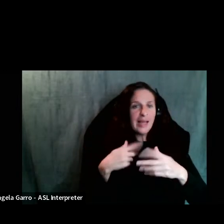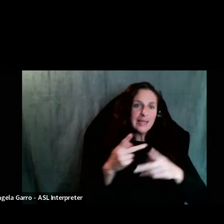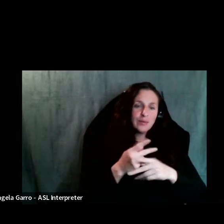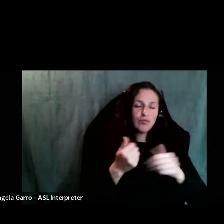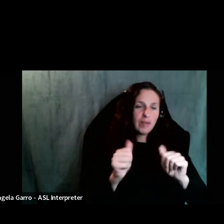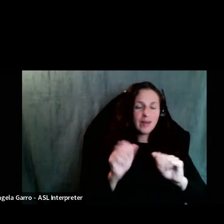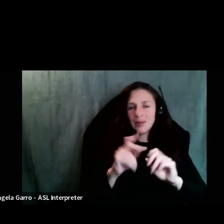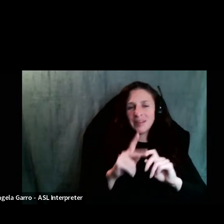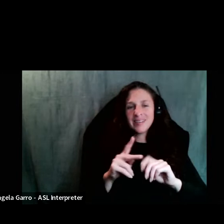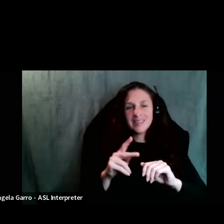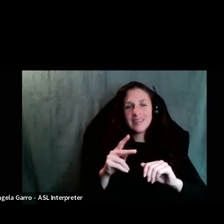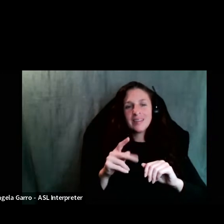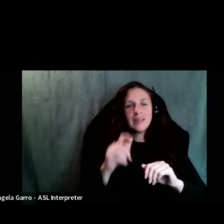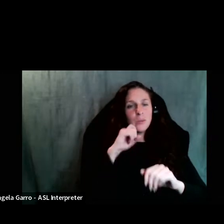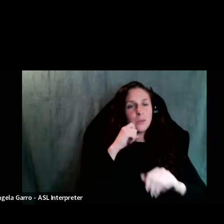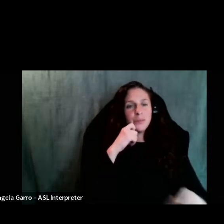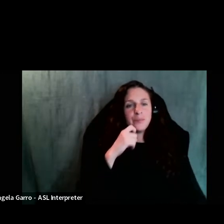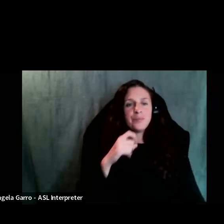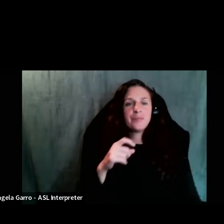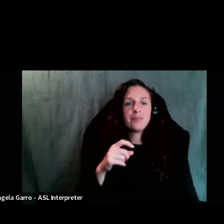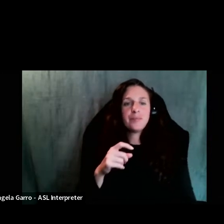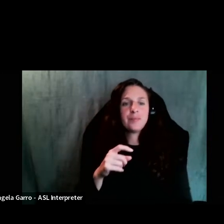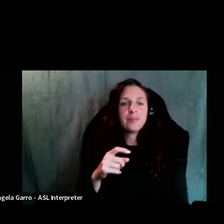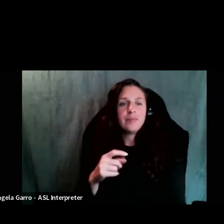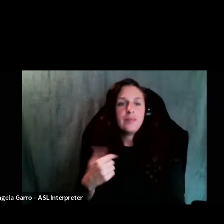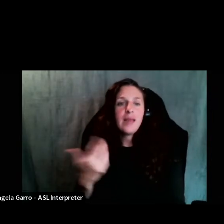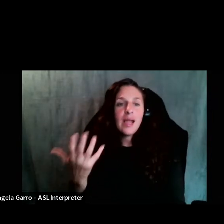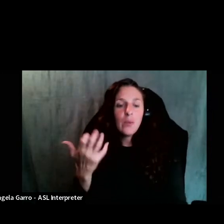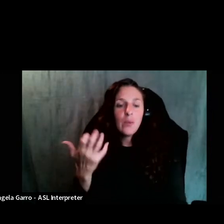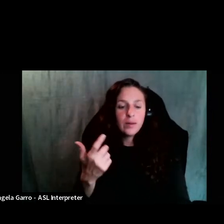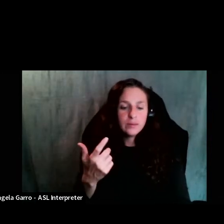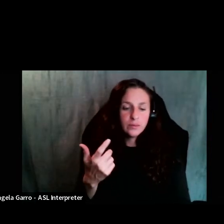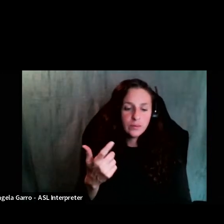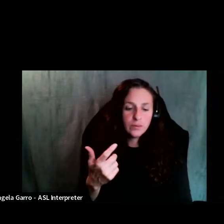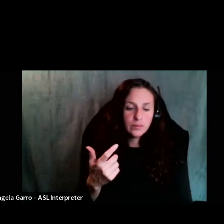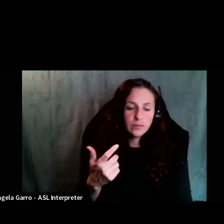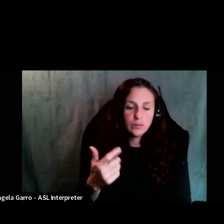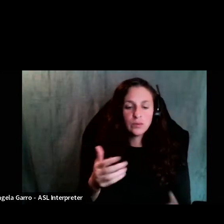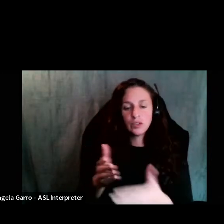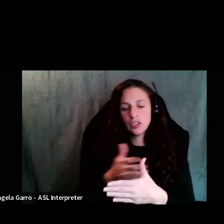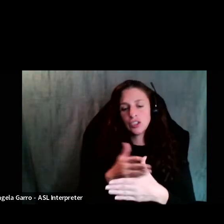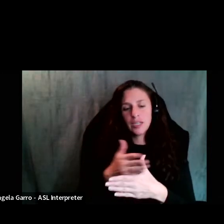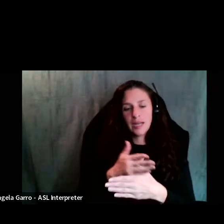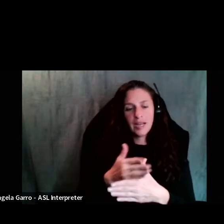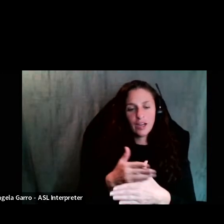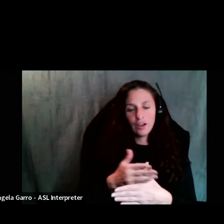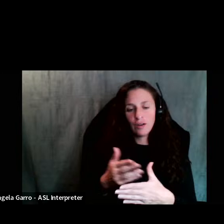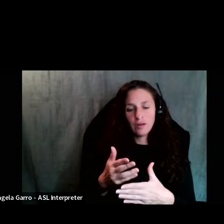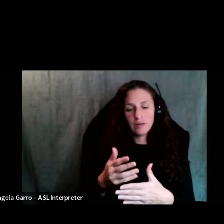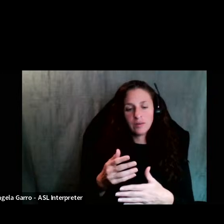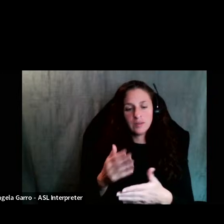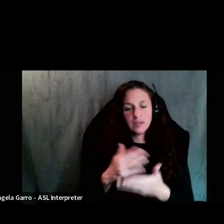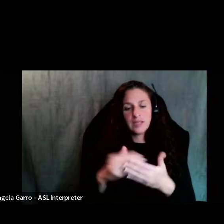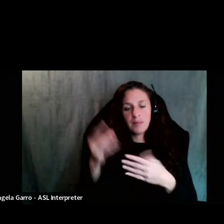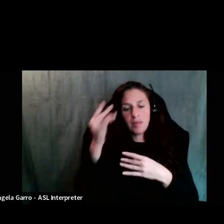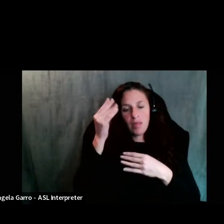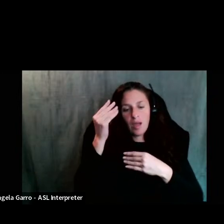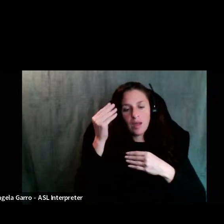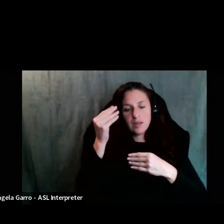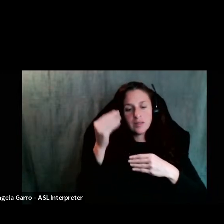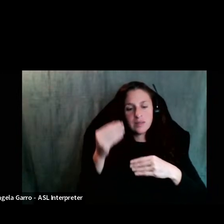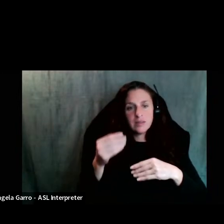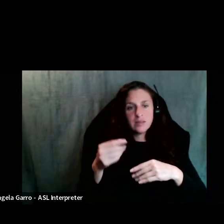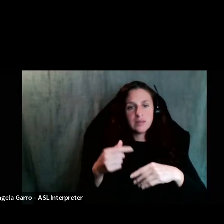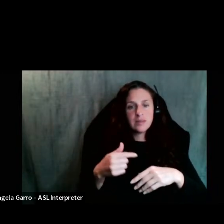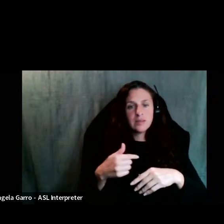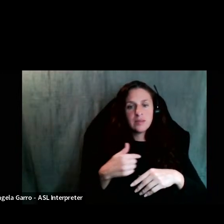Cool. So yeah, I wanted to share with you some thoughts. My name is Abdurrahman. I